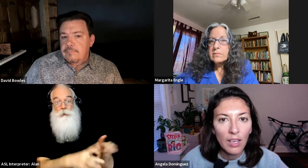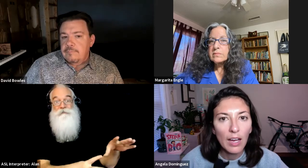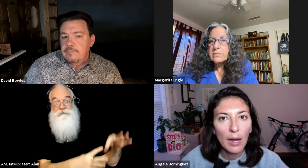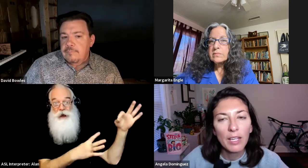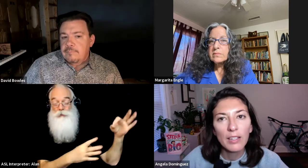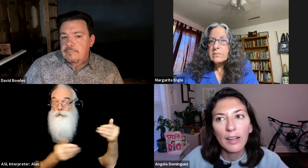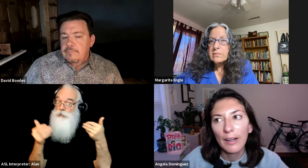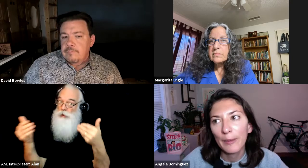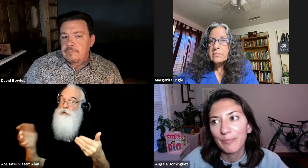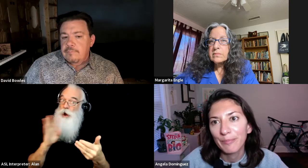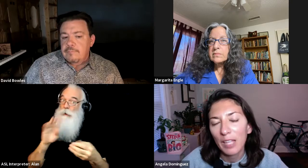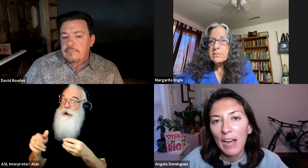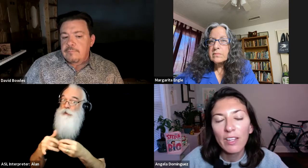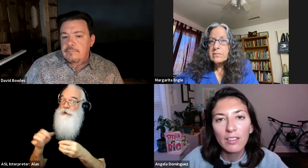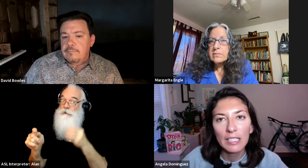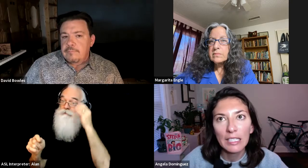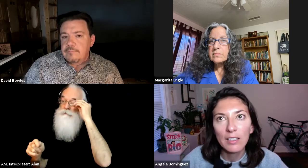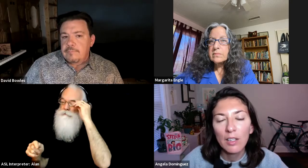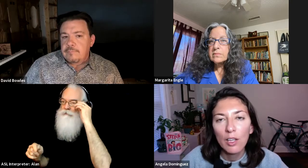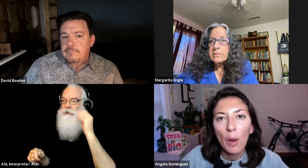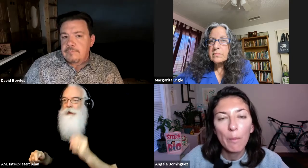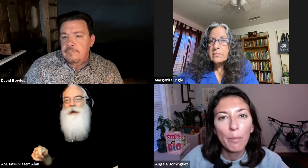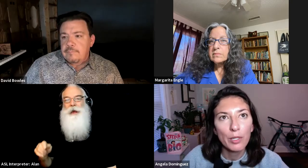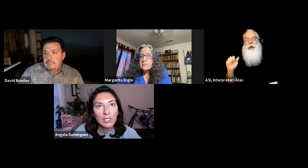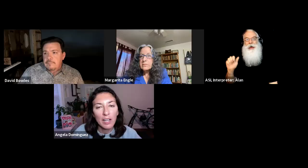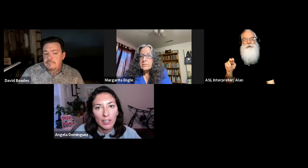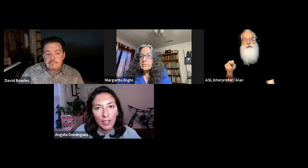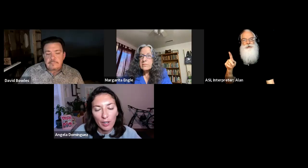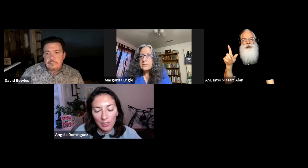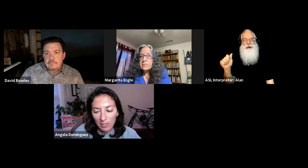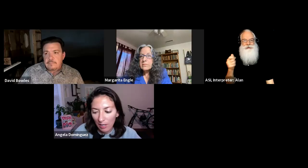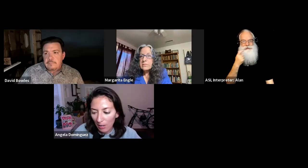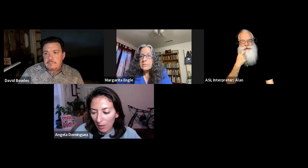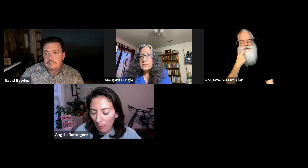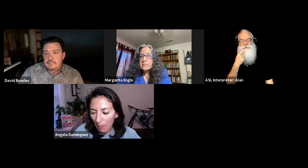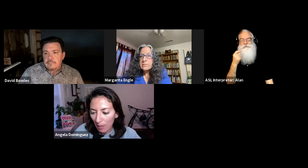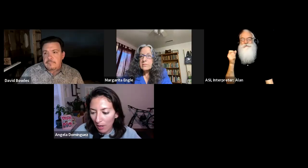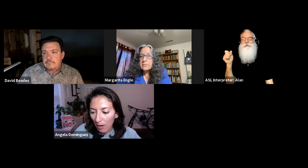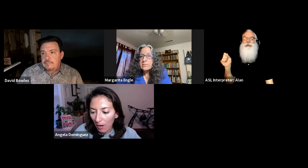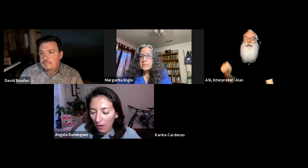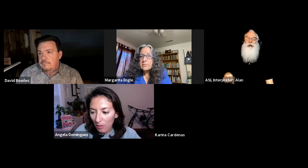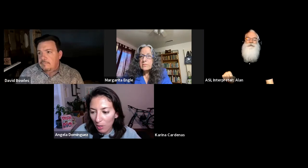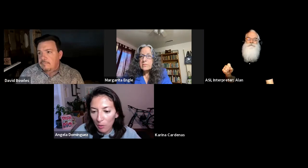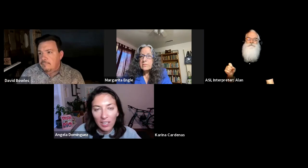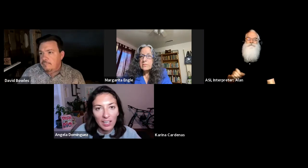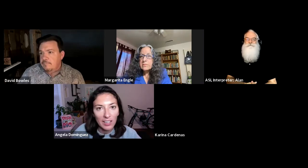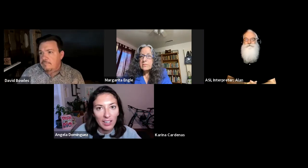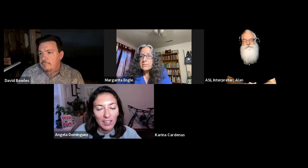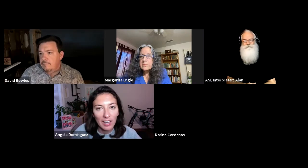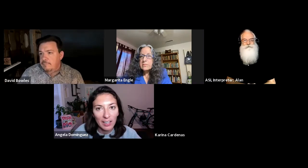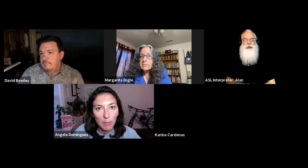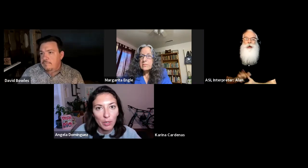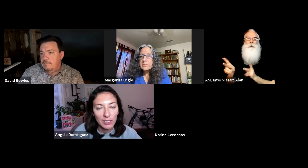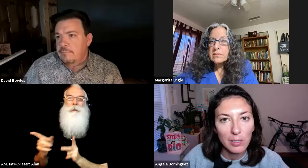Yeah. mean, um, I feel like booksellers, um, are so key